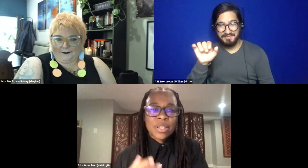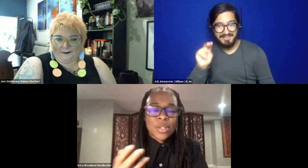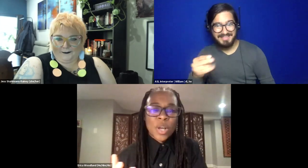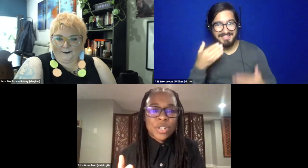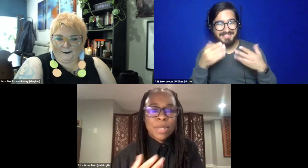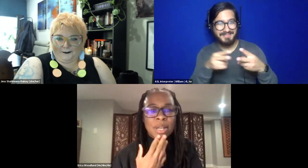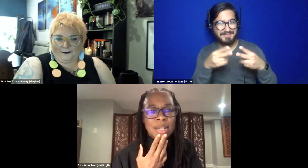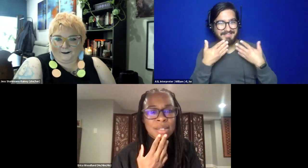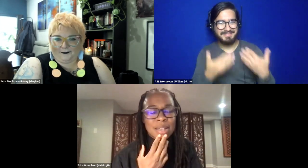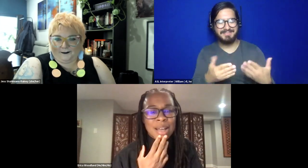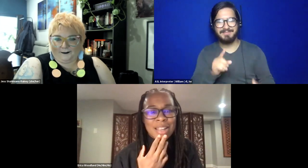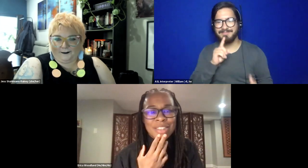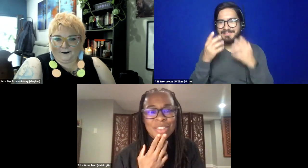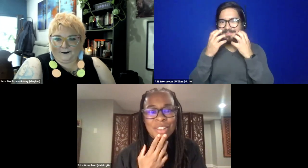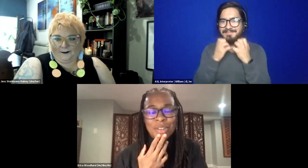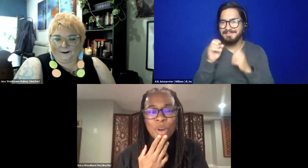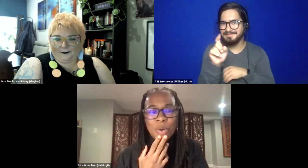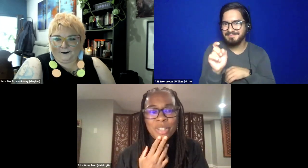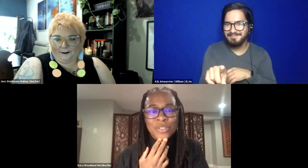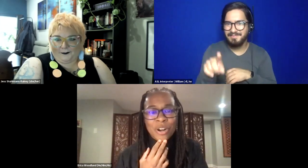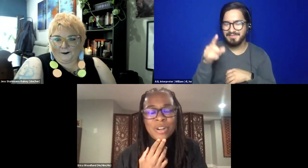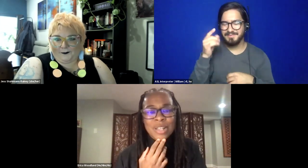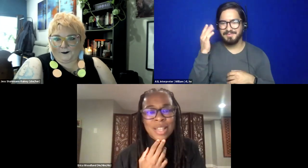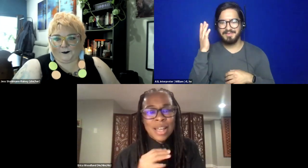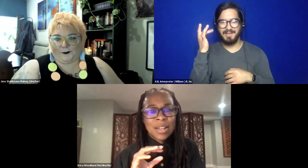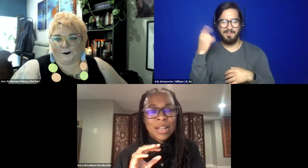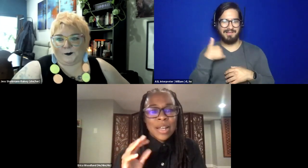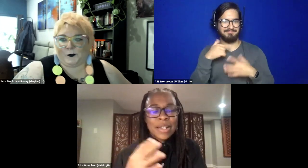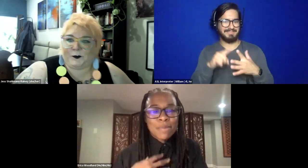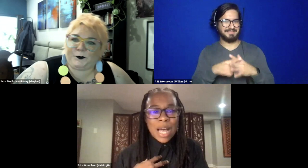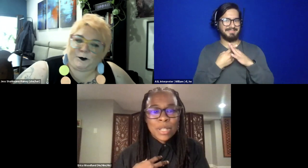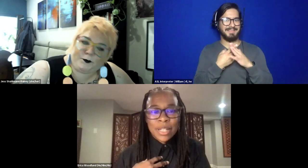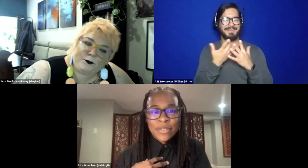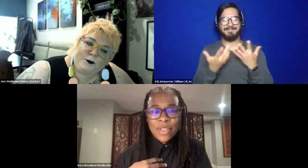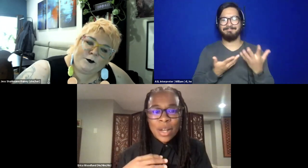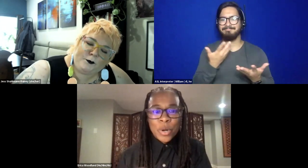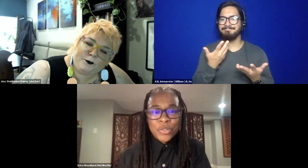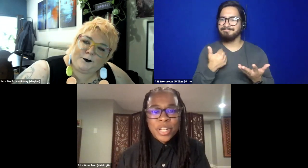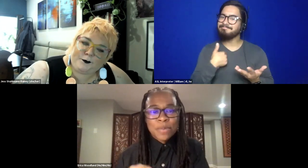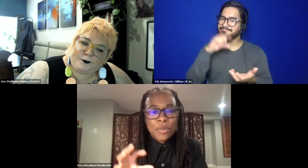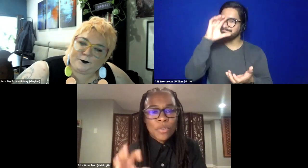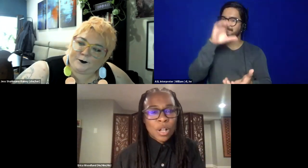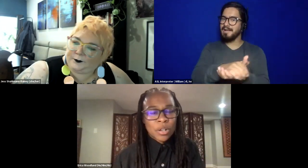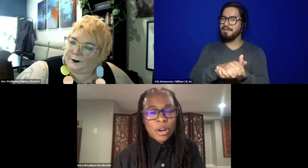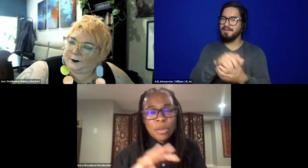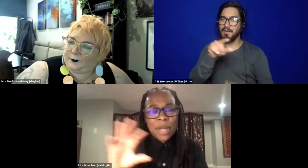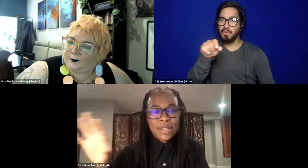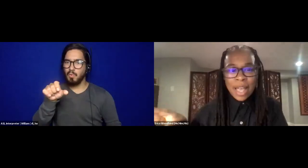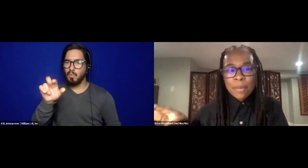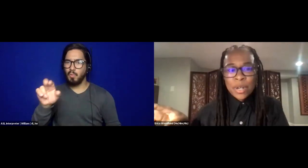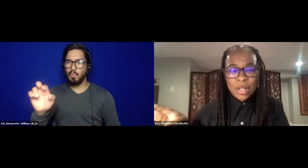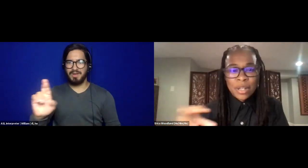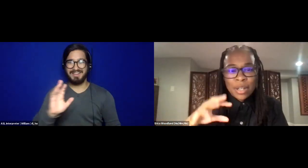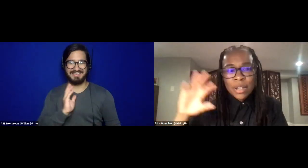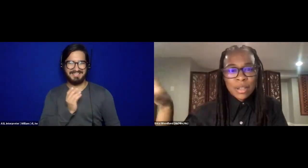really appreciate this question because the, where I want to start is that it is my belief that queer and trans people of color are the best